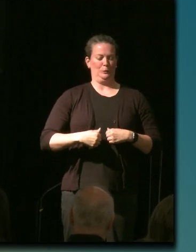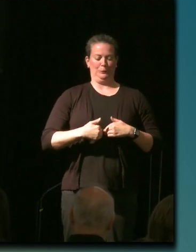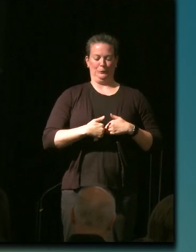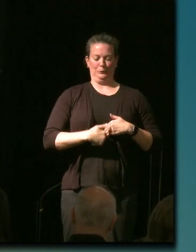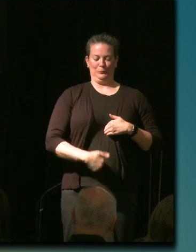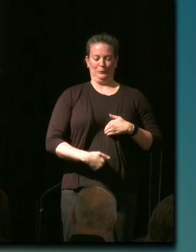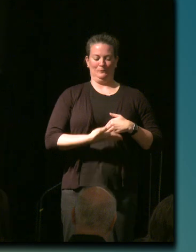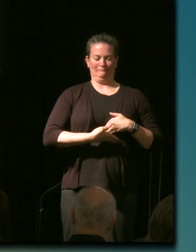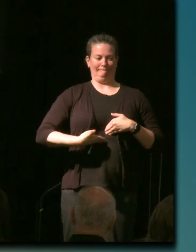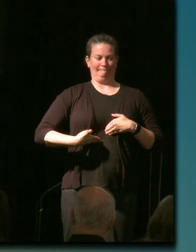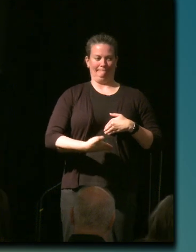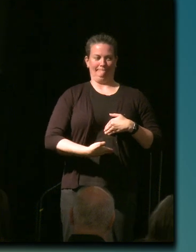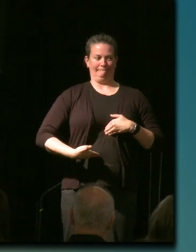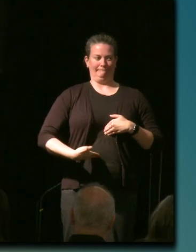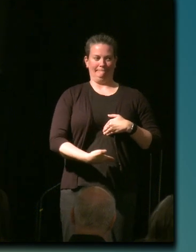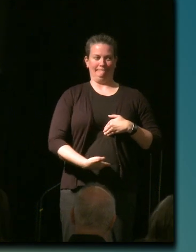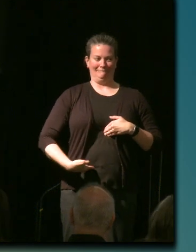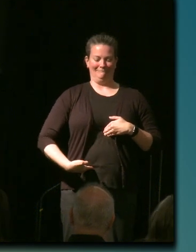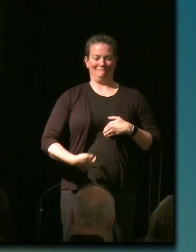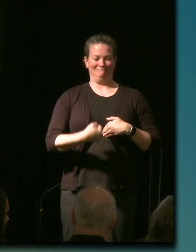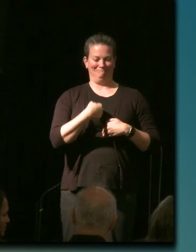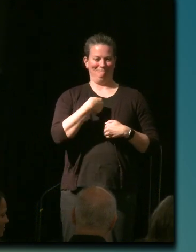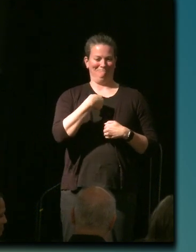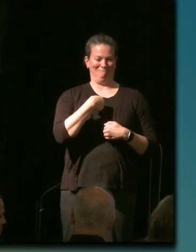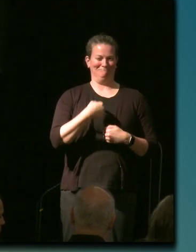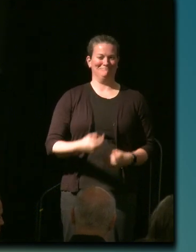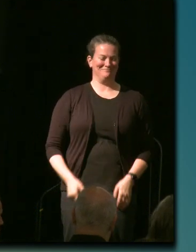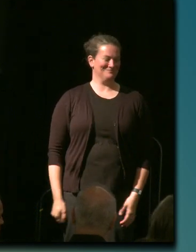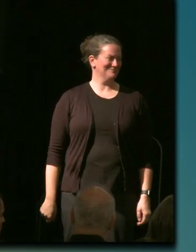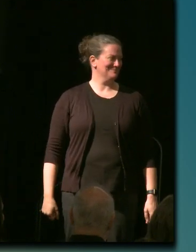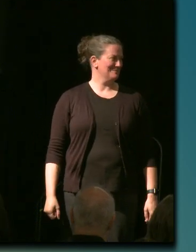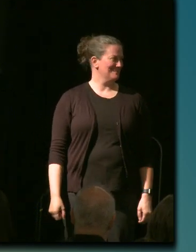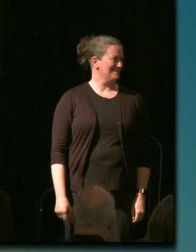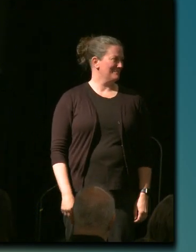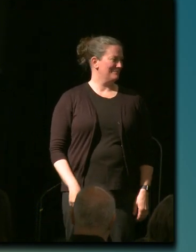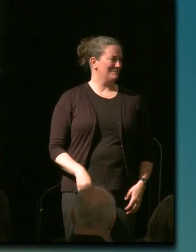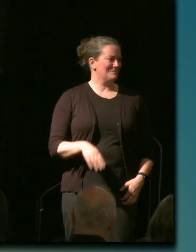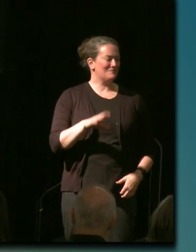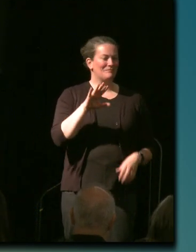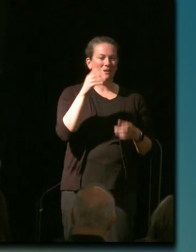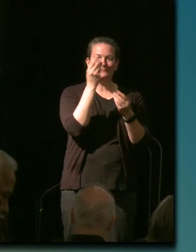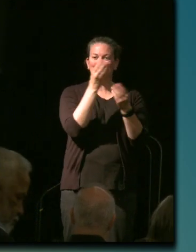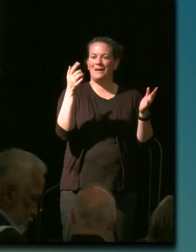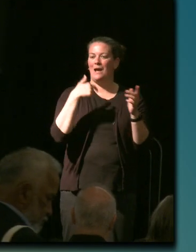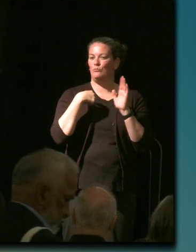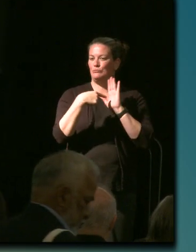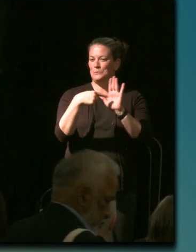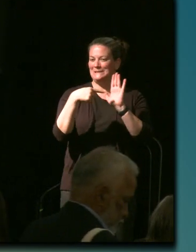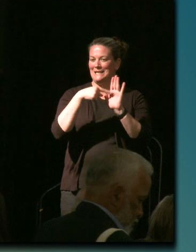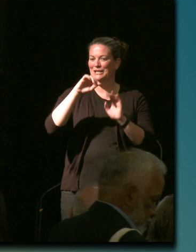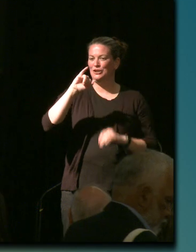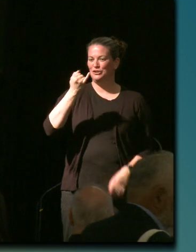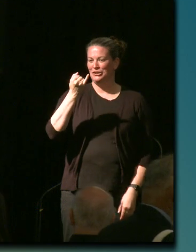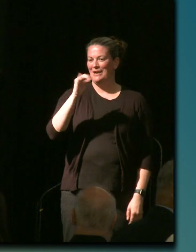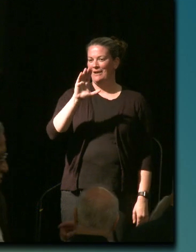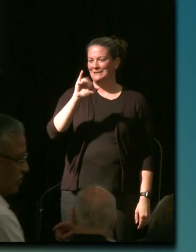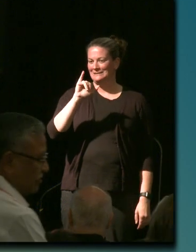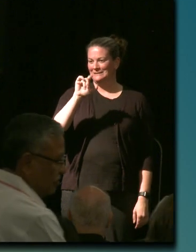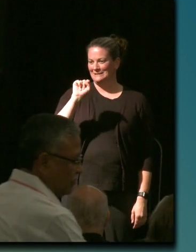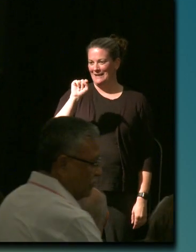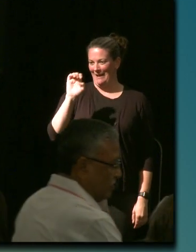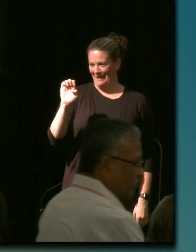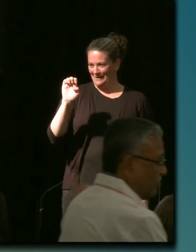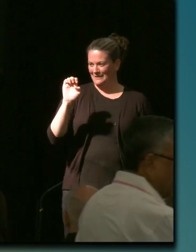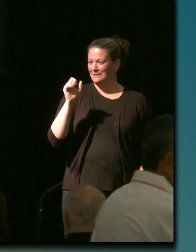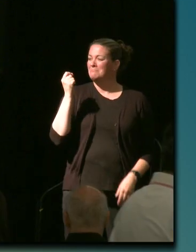One disclaimer before I make my introduction of John Sholar, the CEO of jCyte, is that the last time I was asked